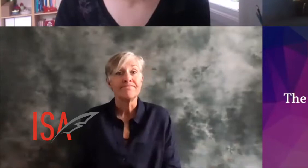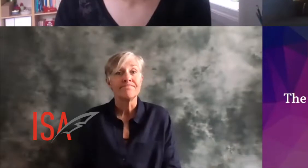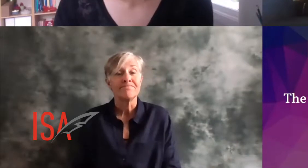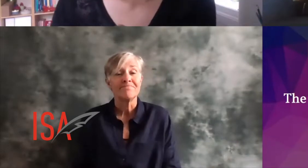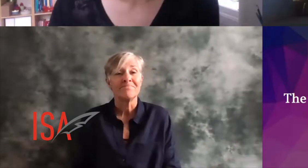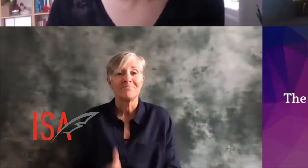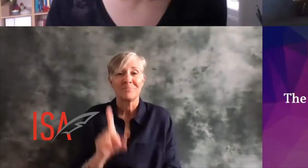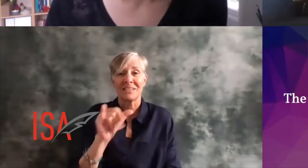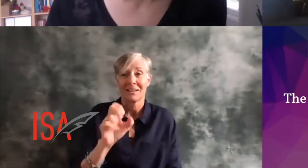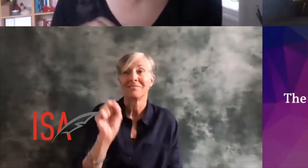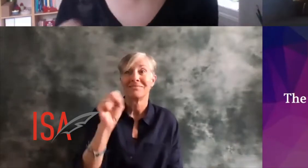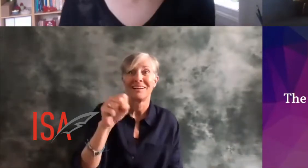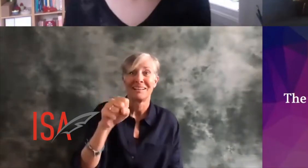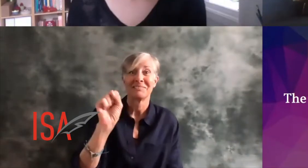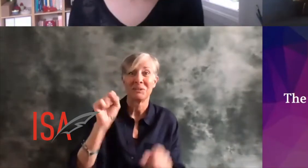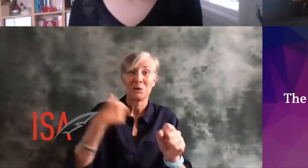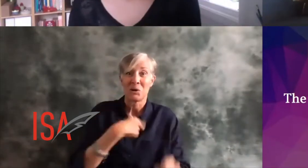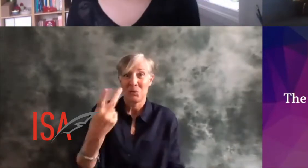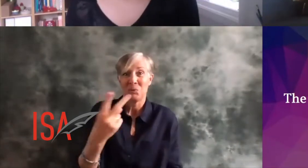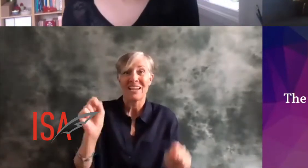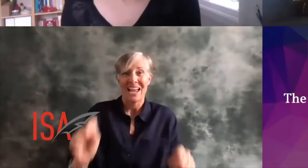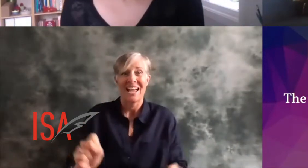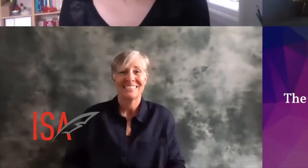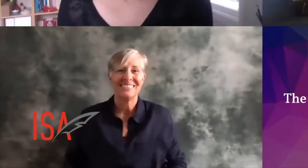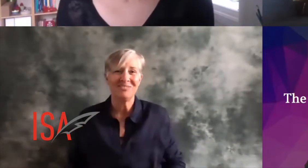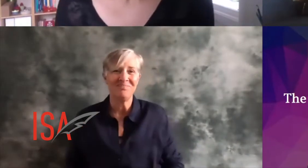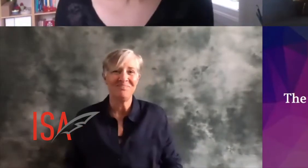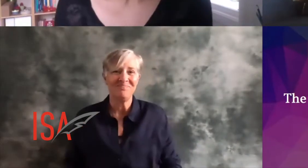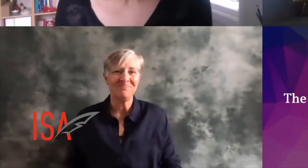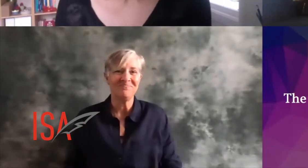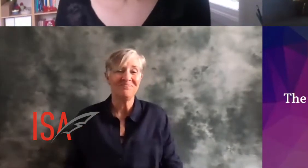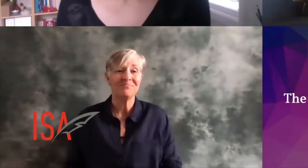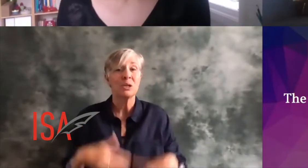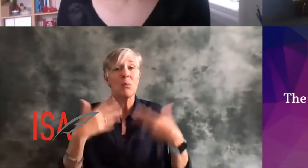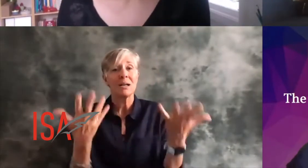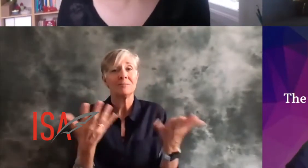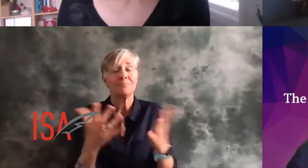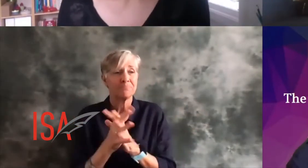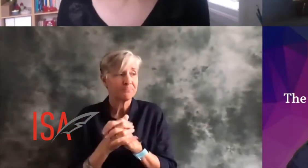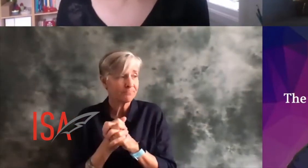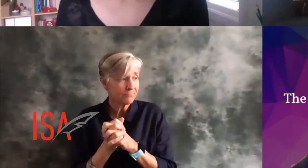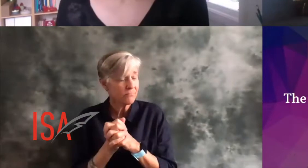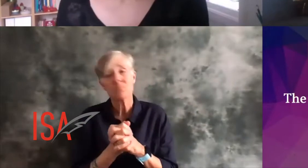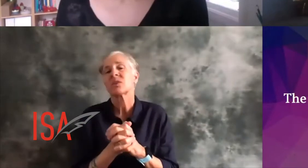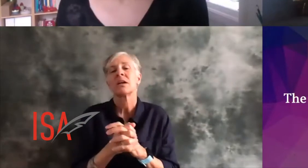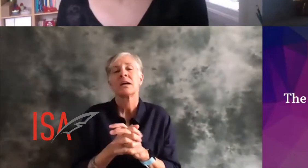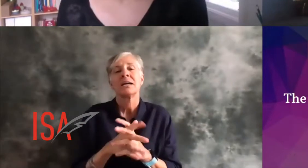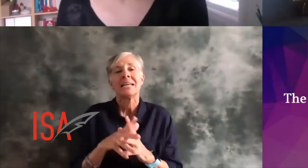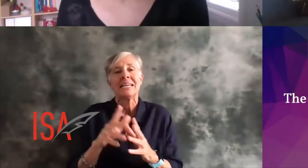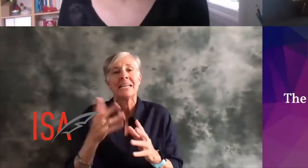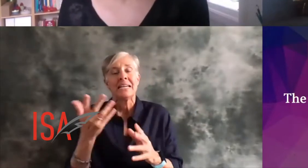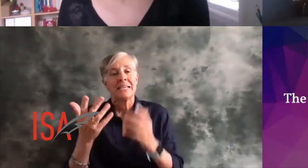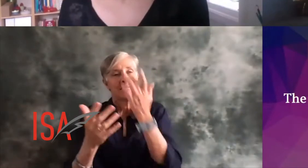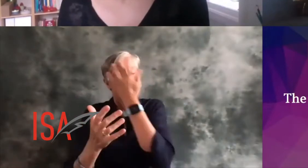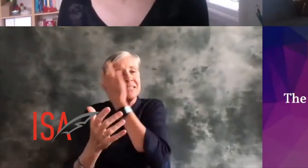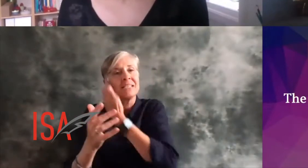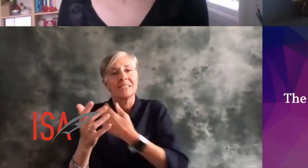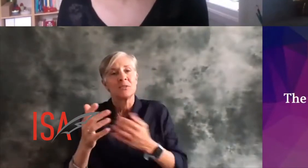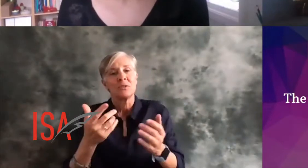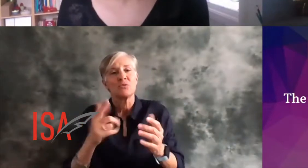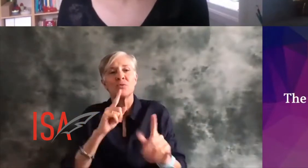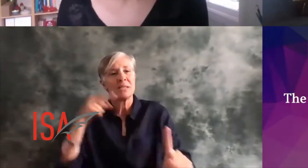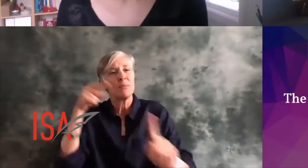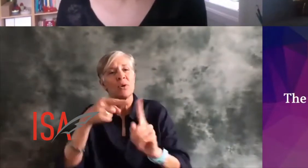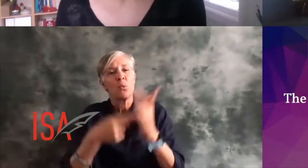Yes. Yes, we can. Well, it's a question of what is diversity,